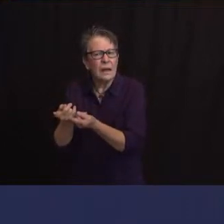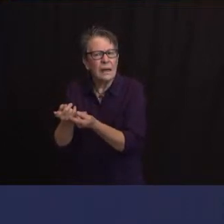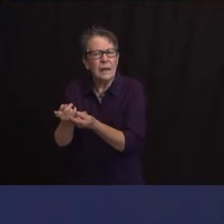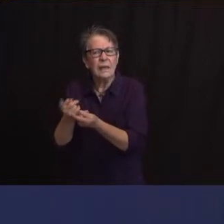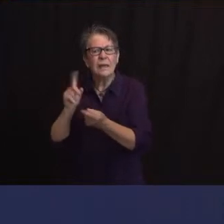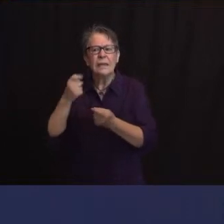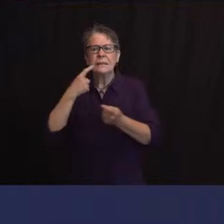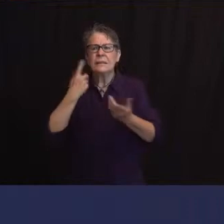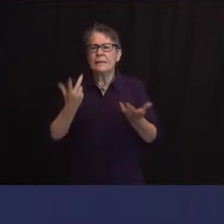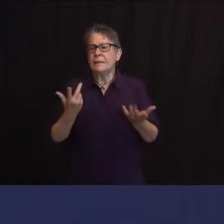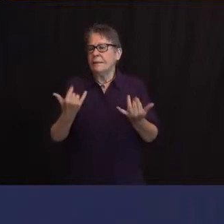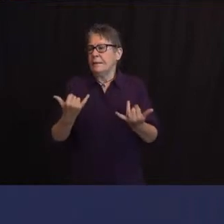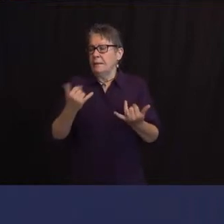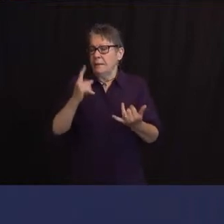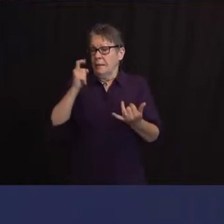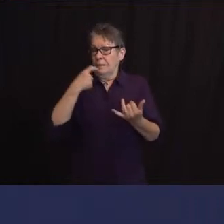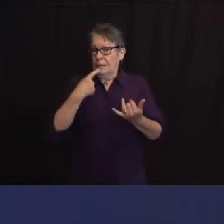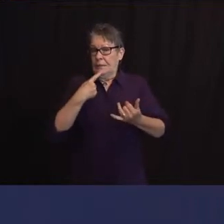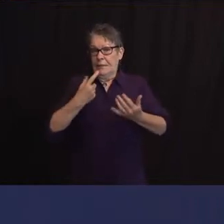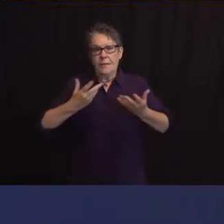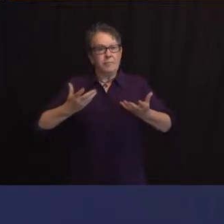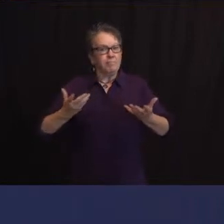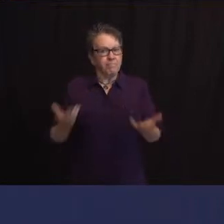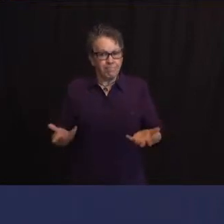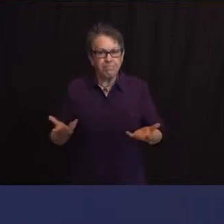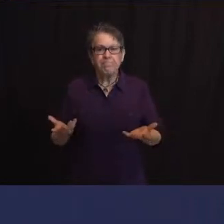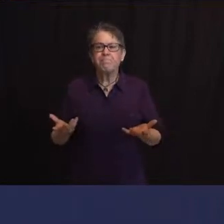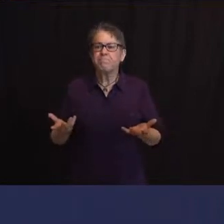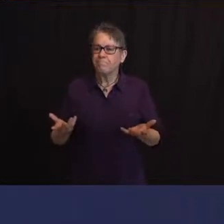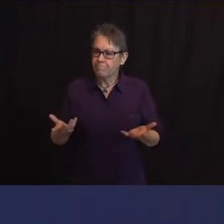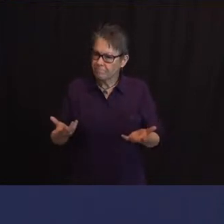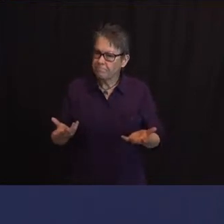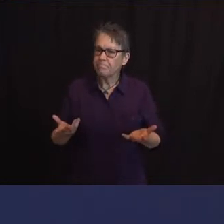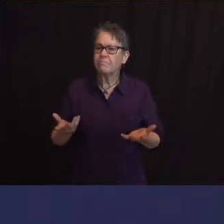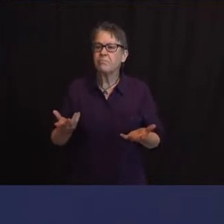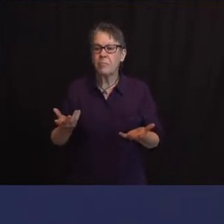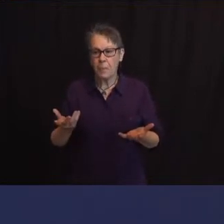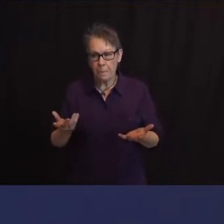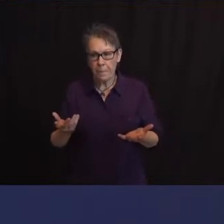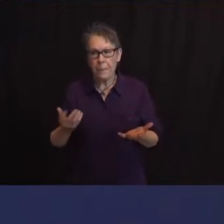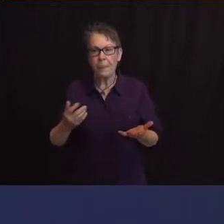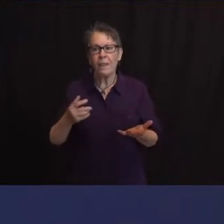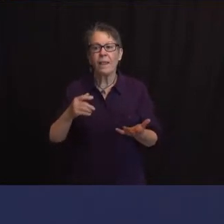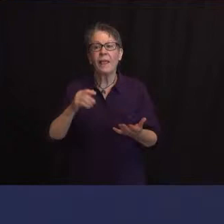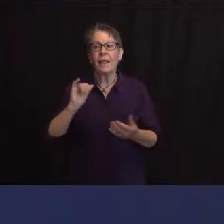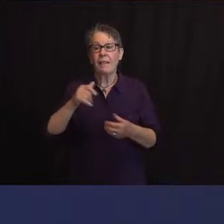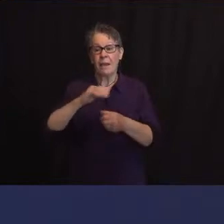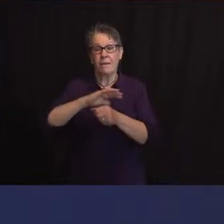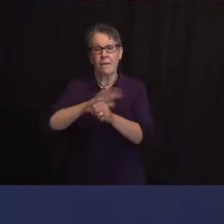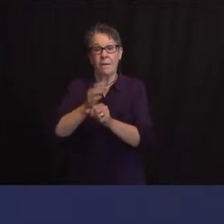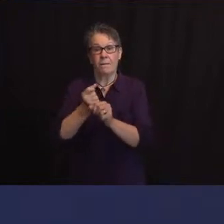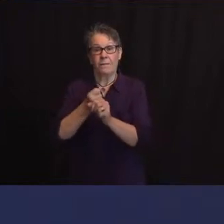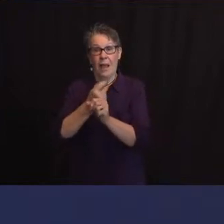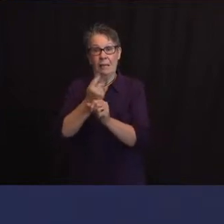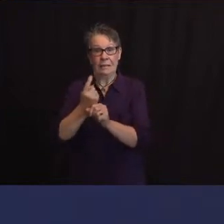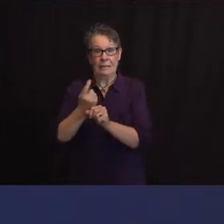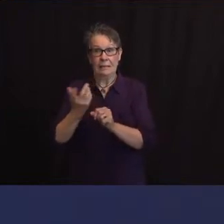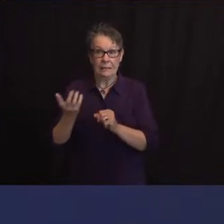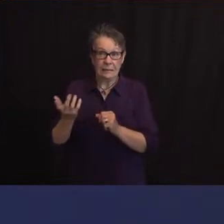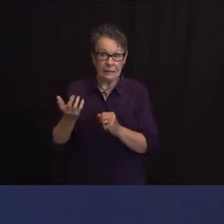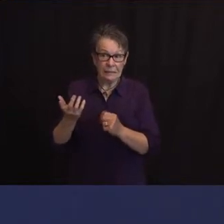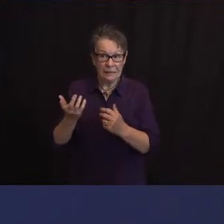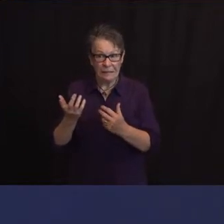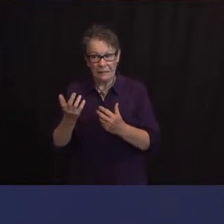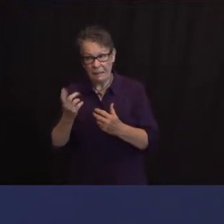We're assuming, I don't want to put words in your mouth, but I think you've said this, that the variants are the one form or another of the prevalent form of the virus right